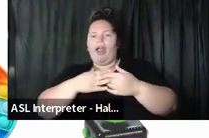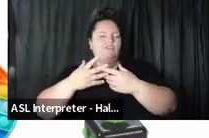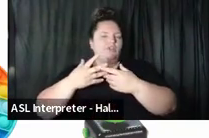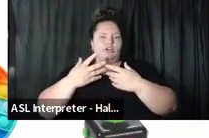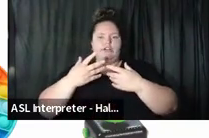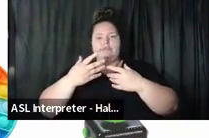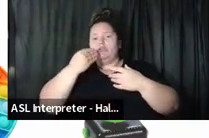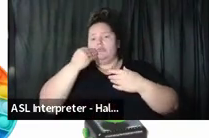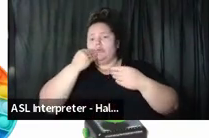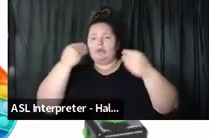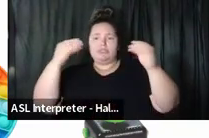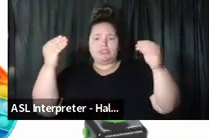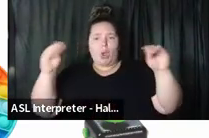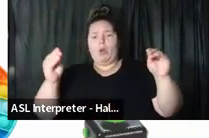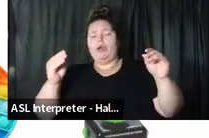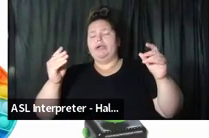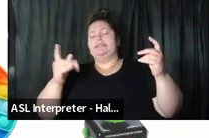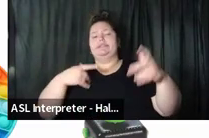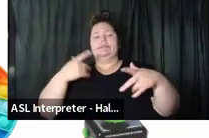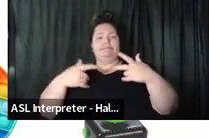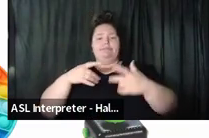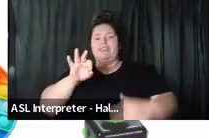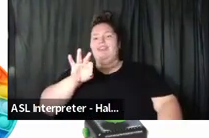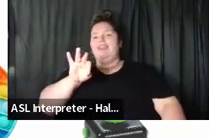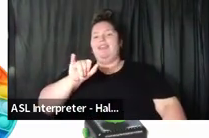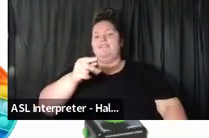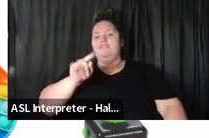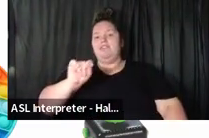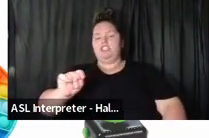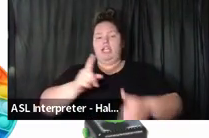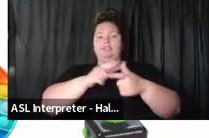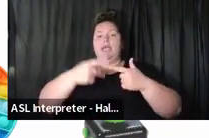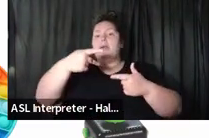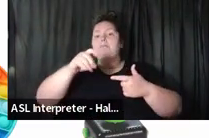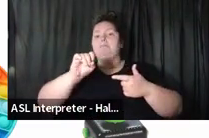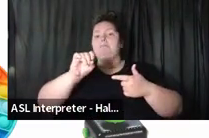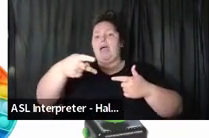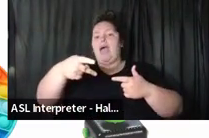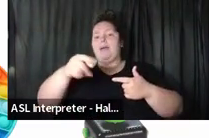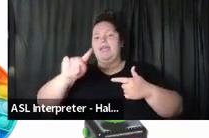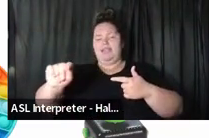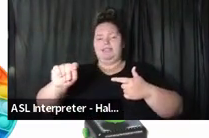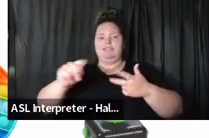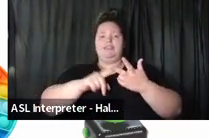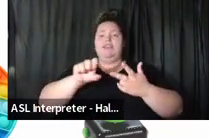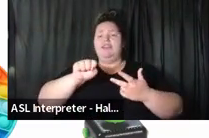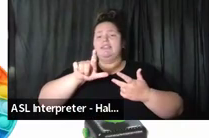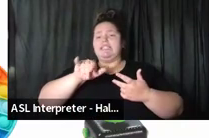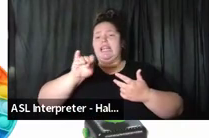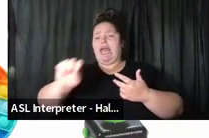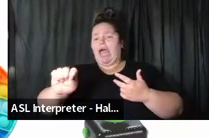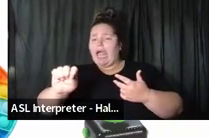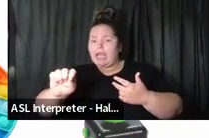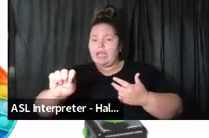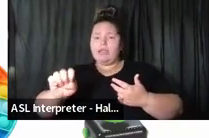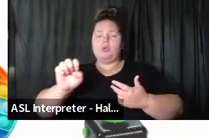fidgets, Poppets, there's slime, Play-Doh, like using just those, like if someone has a sensory where they